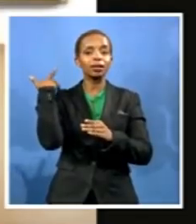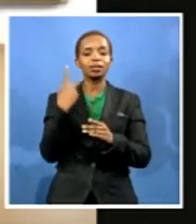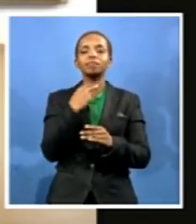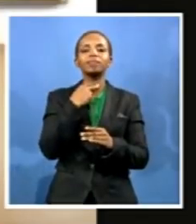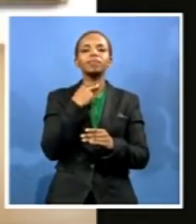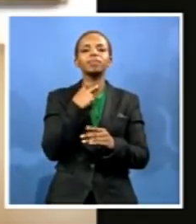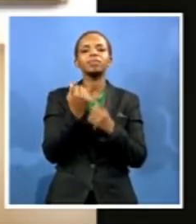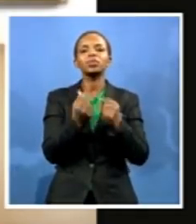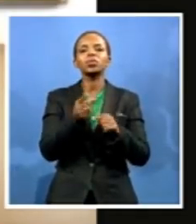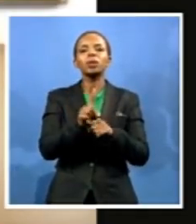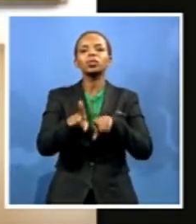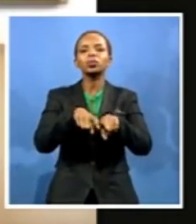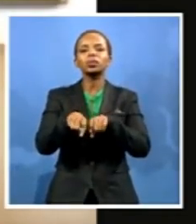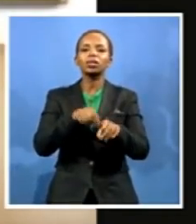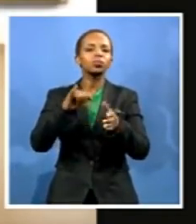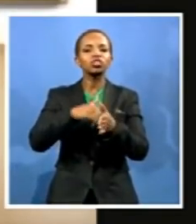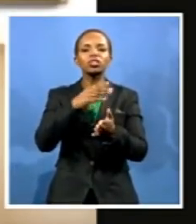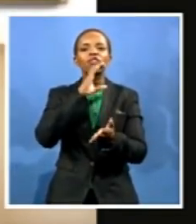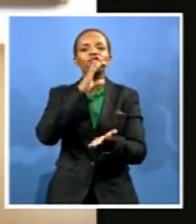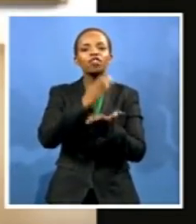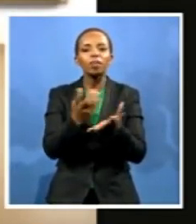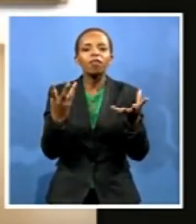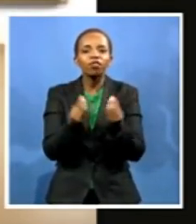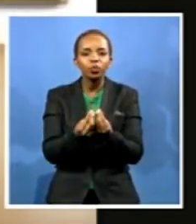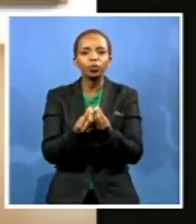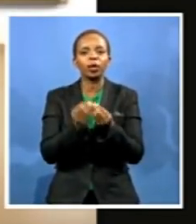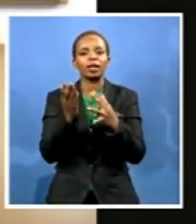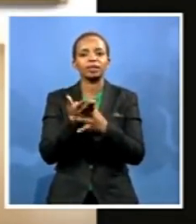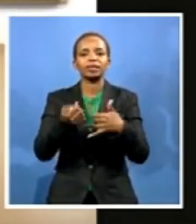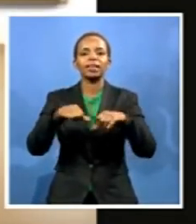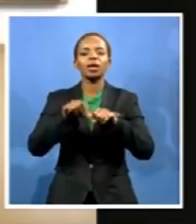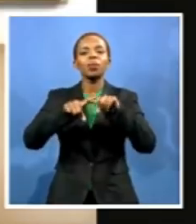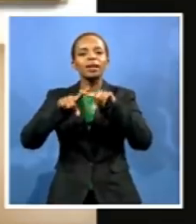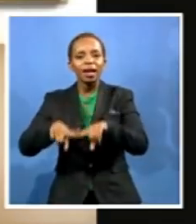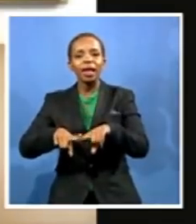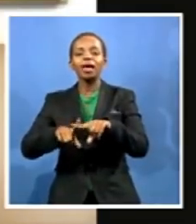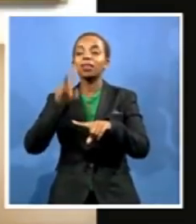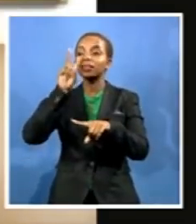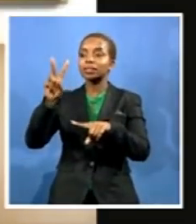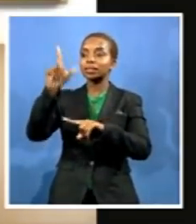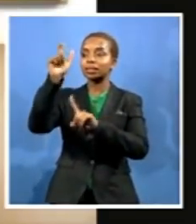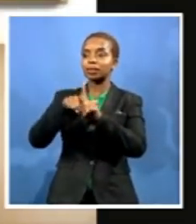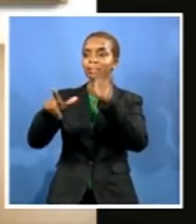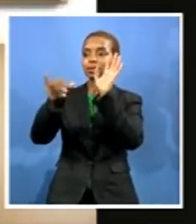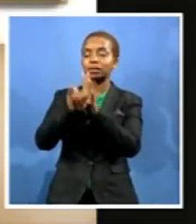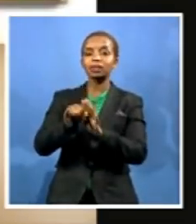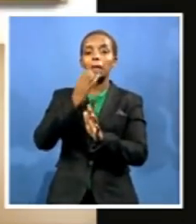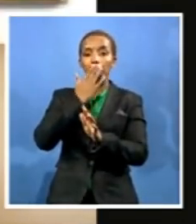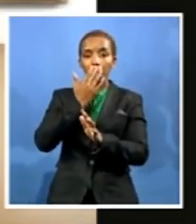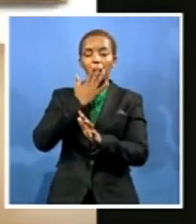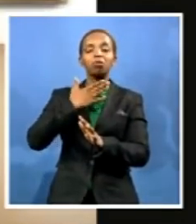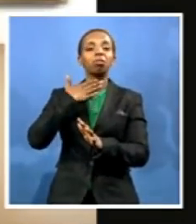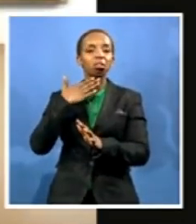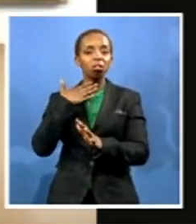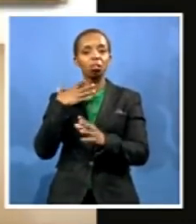and rely on case definition to do so. While we are trying to also do our best to support countries, we are trying